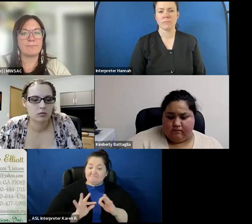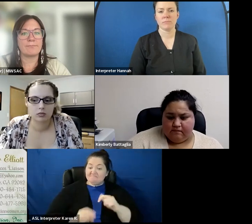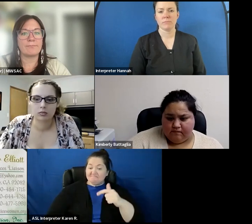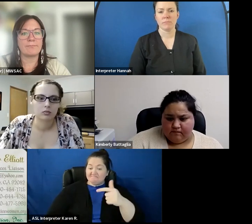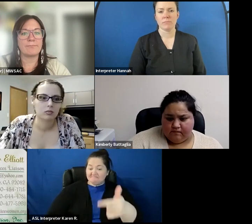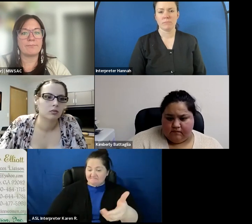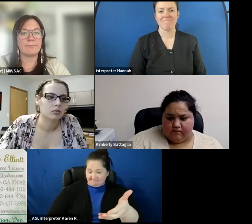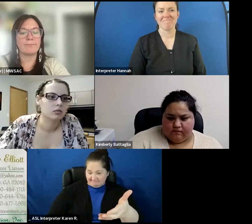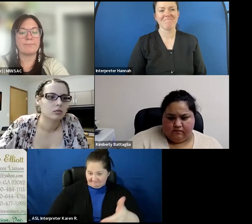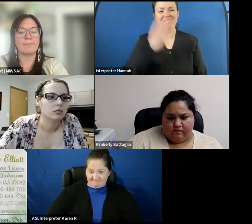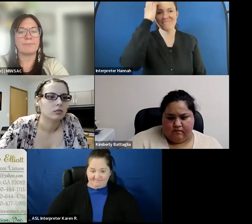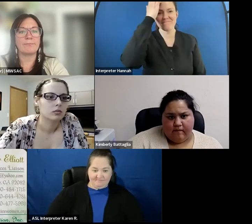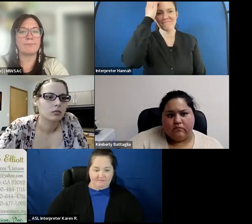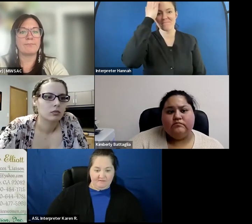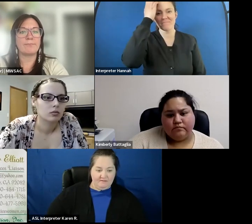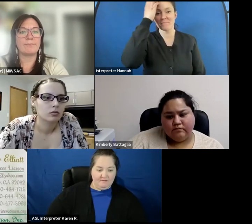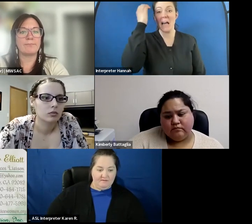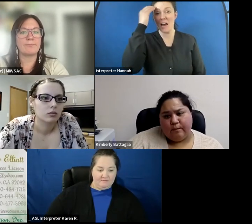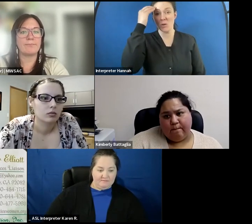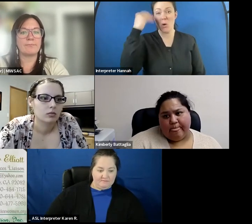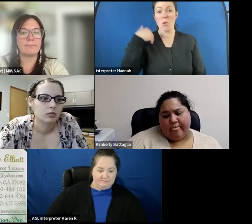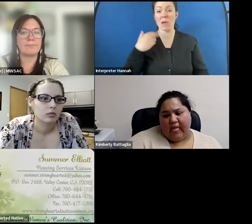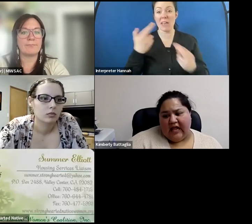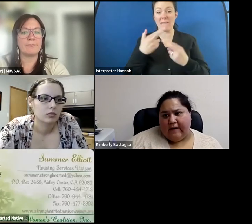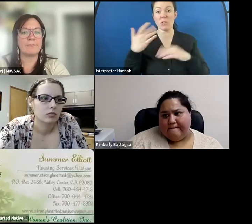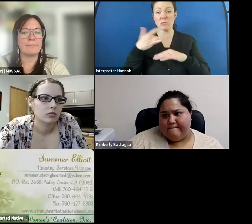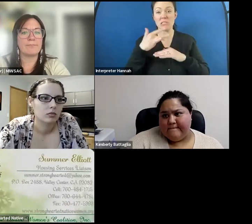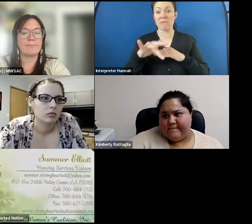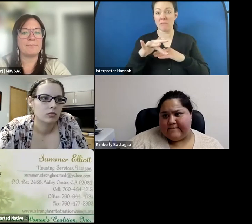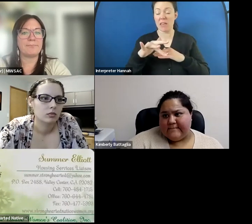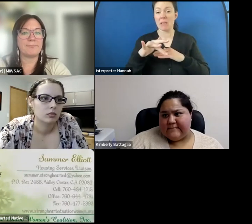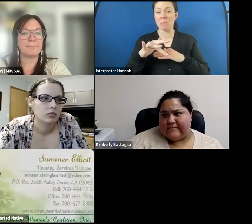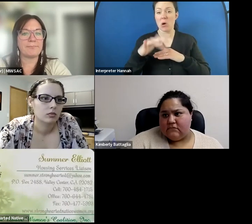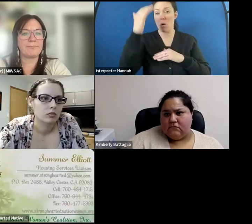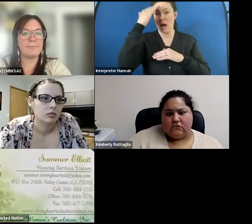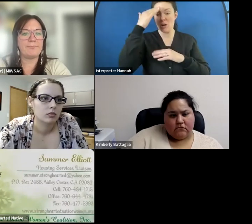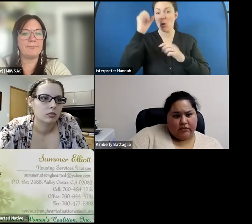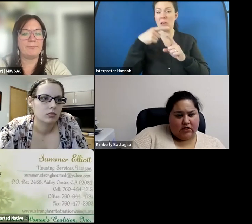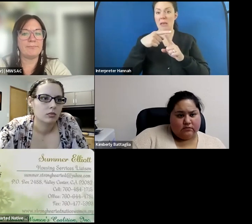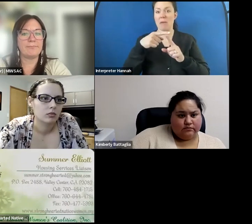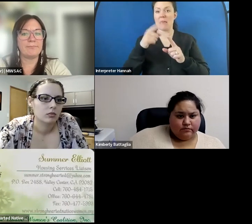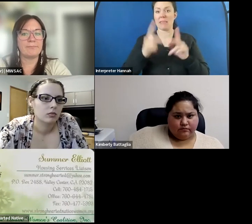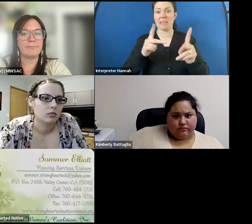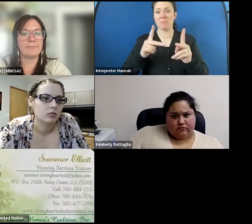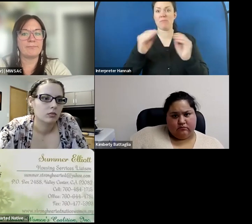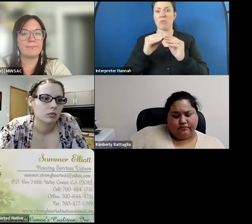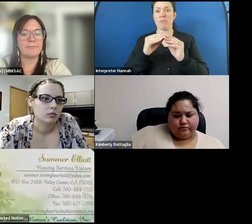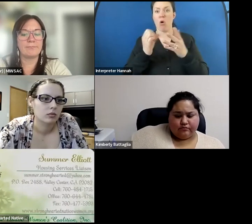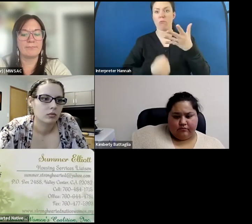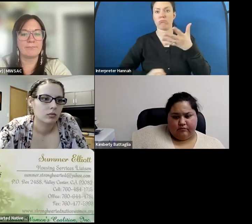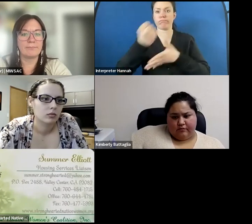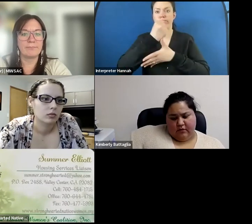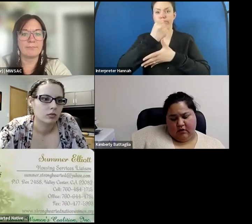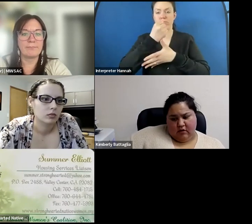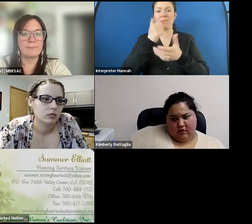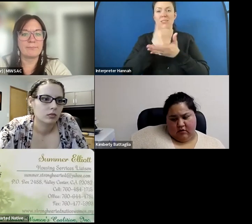I know that there are resources out there. I know that there's ways to put these people at the top of the list, to be able to help them with